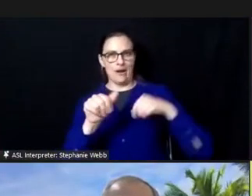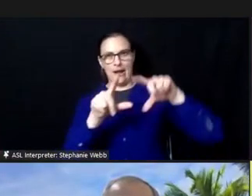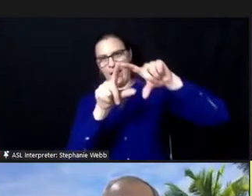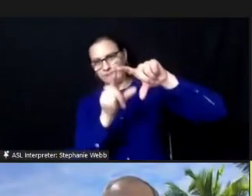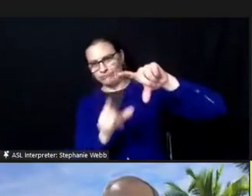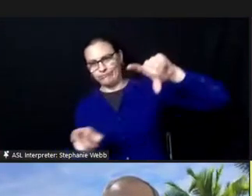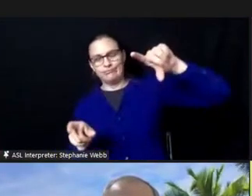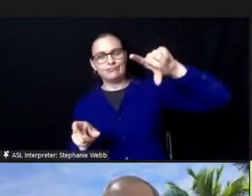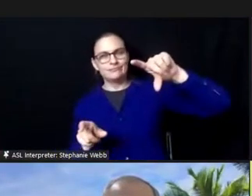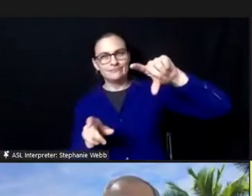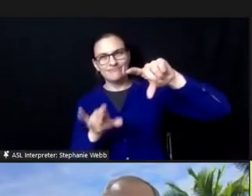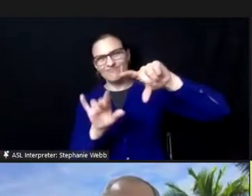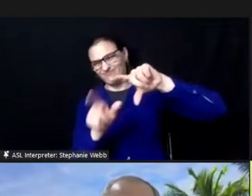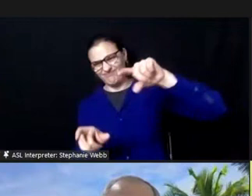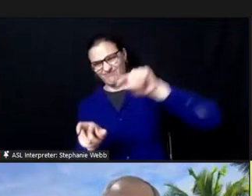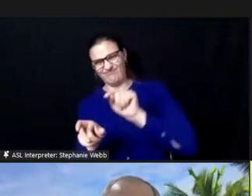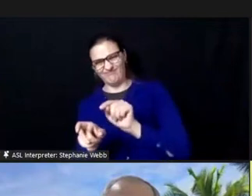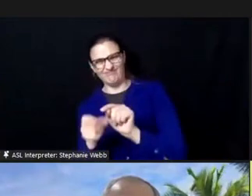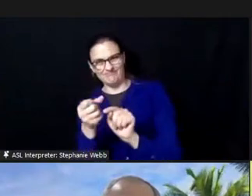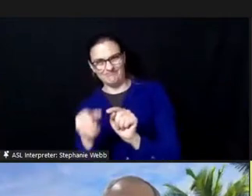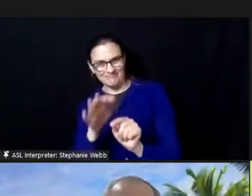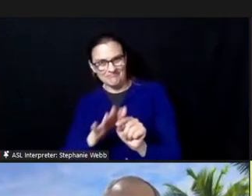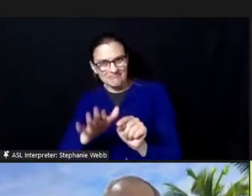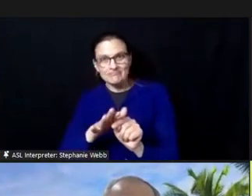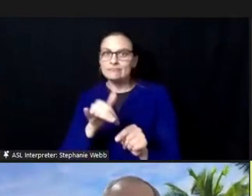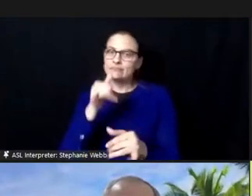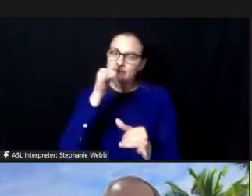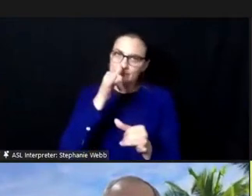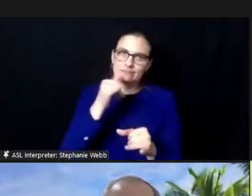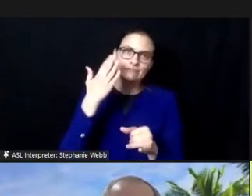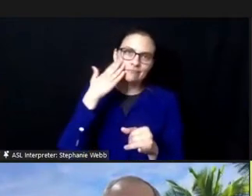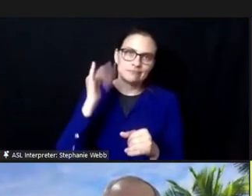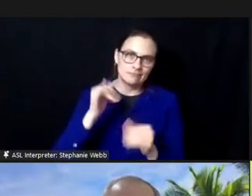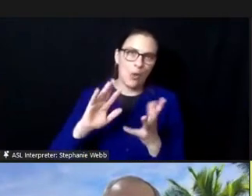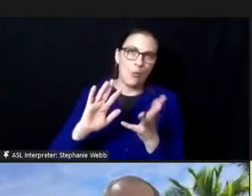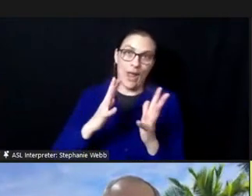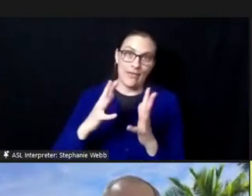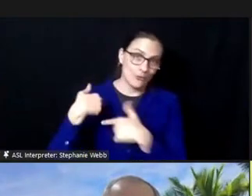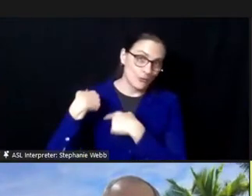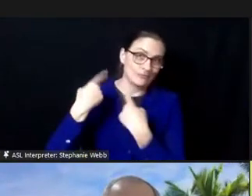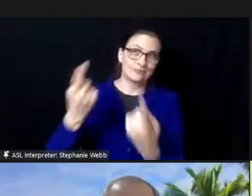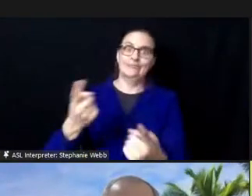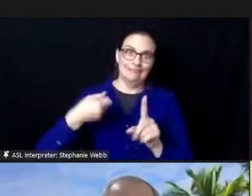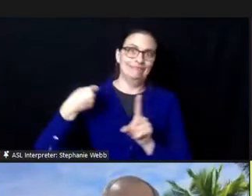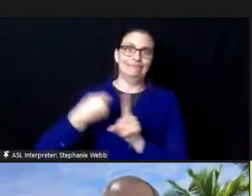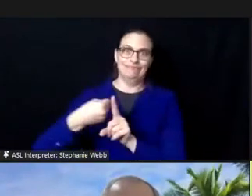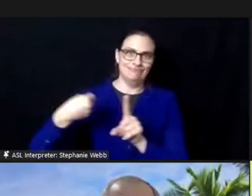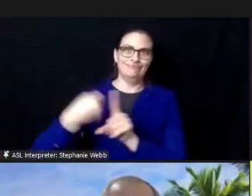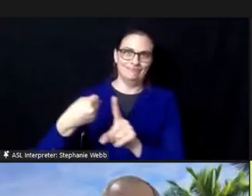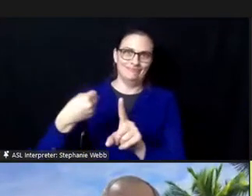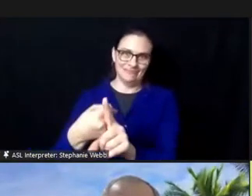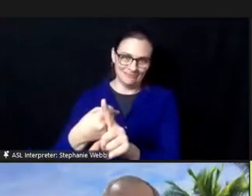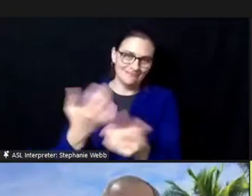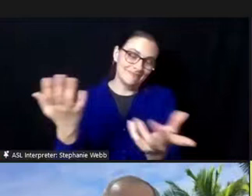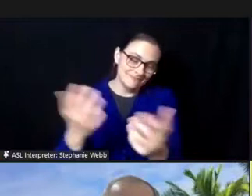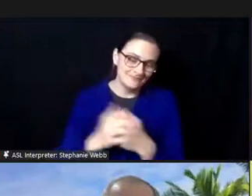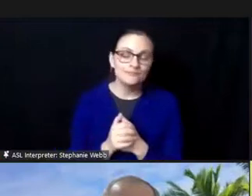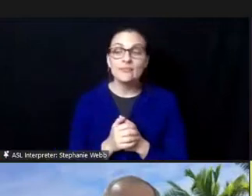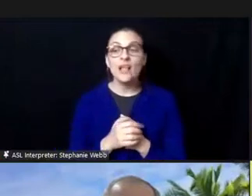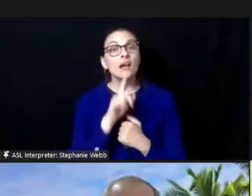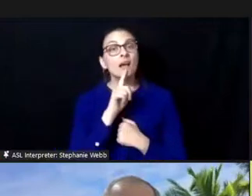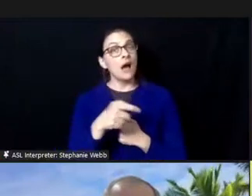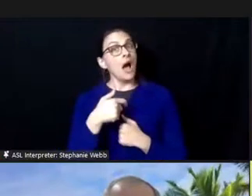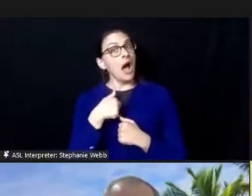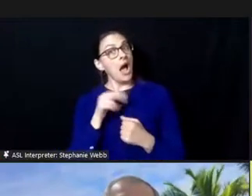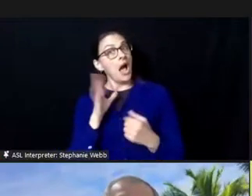been very connected to the internet since, well, for a long time. And it became very important to me